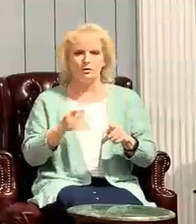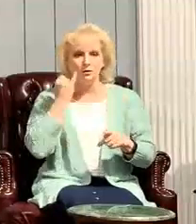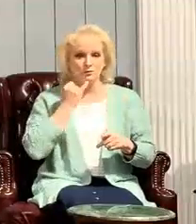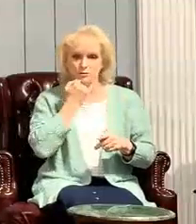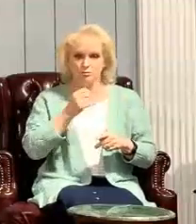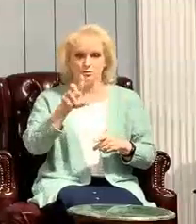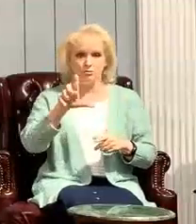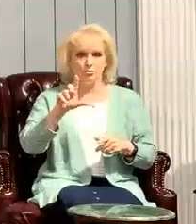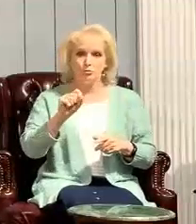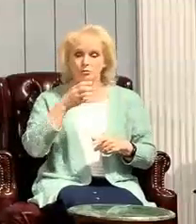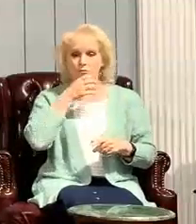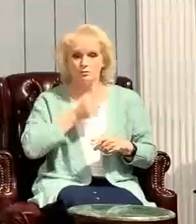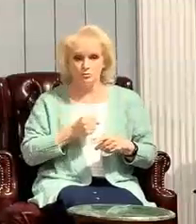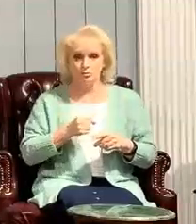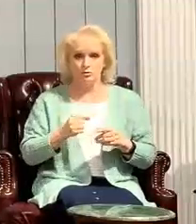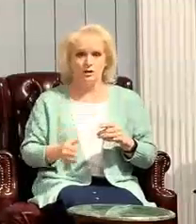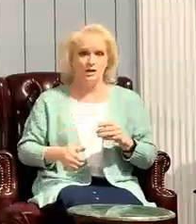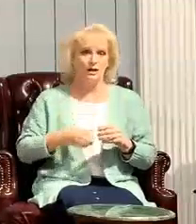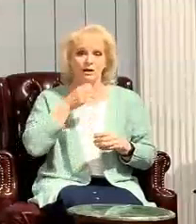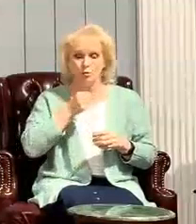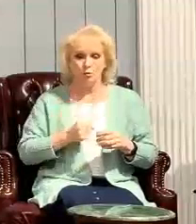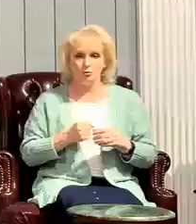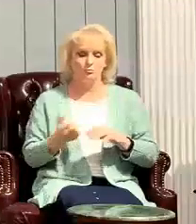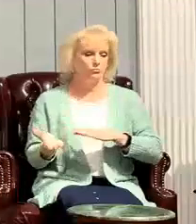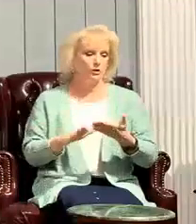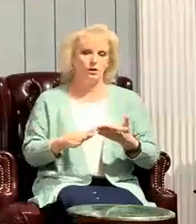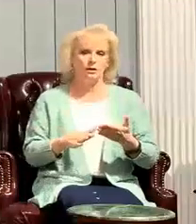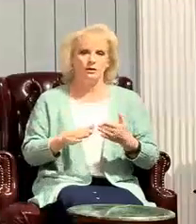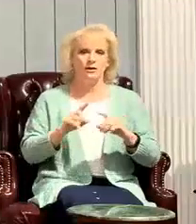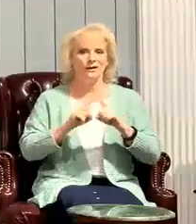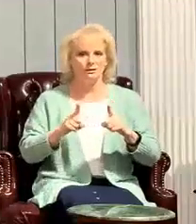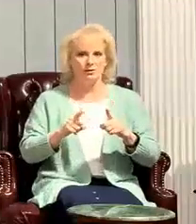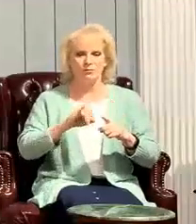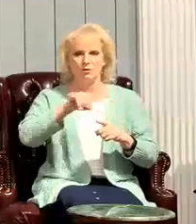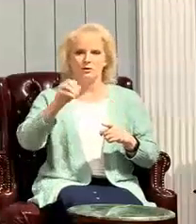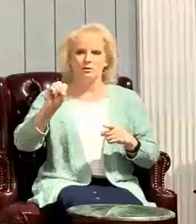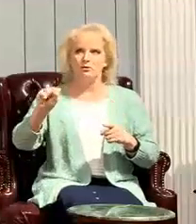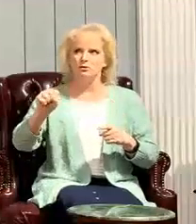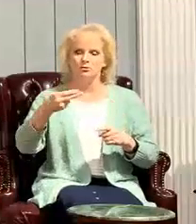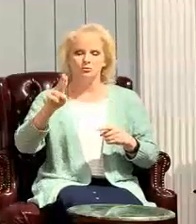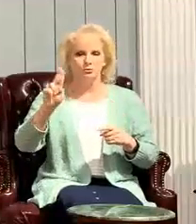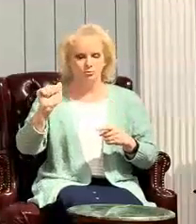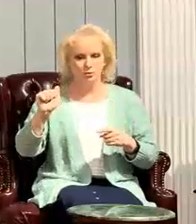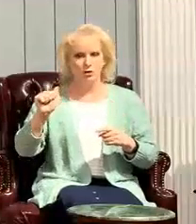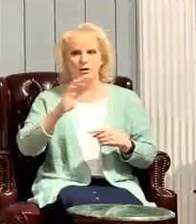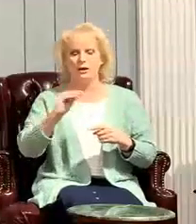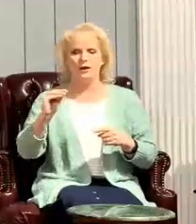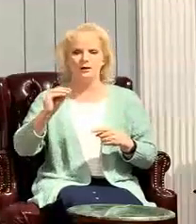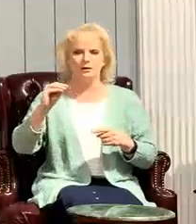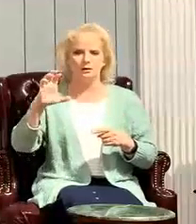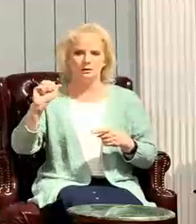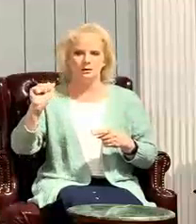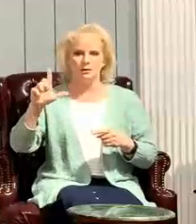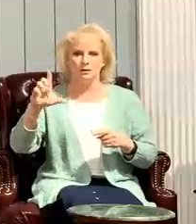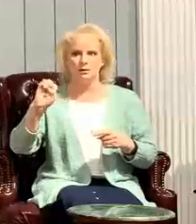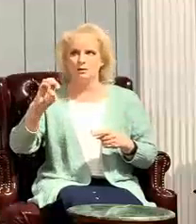had died. Everyone except for Joshua and Caleb, and at this point Moses was still alive, but he's going to pass before they enter